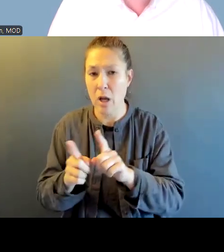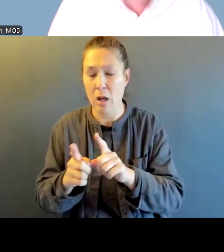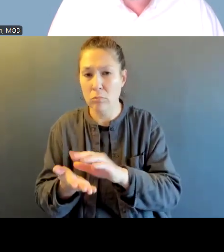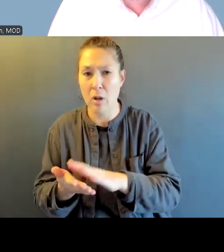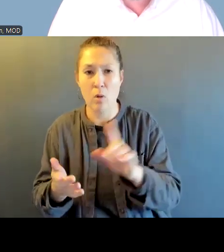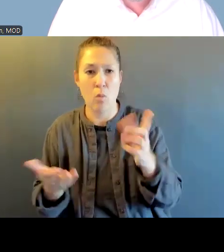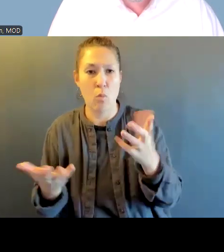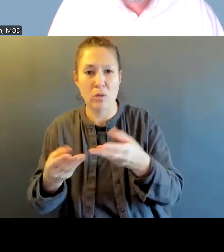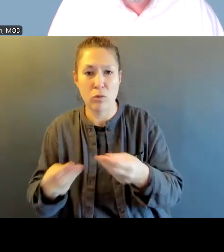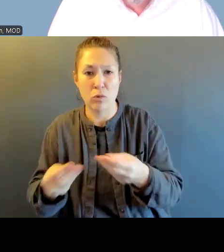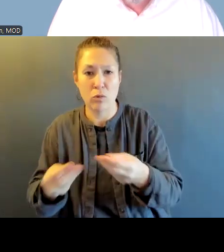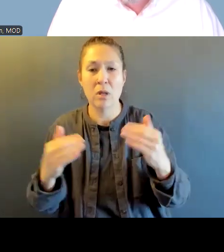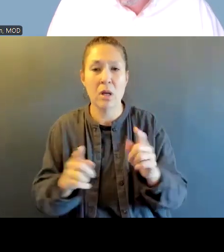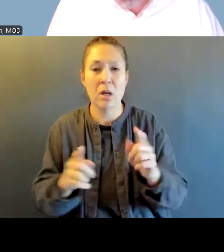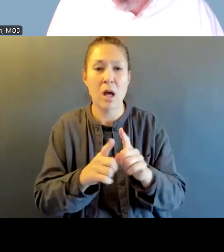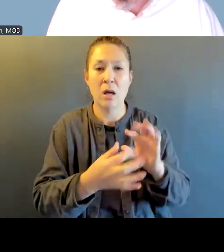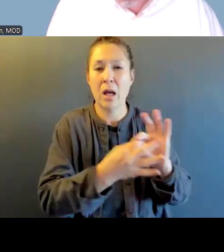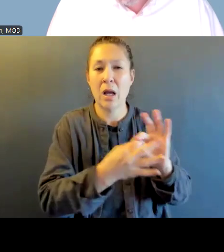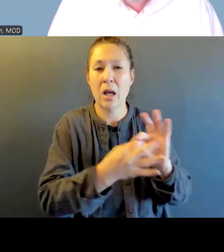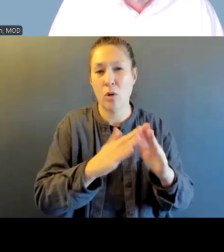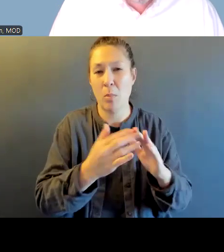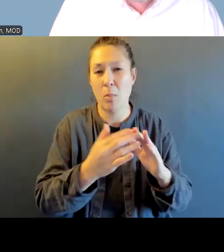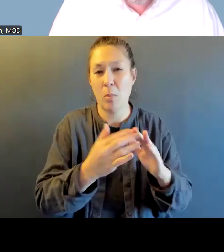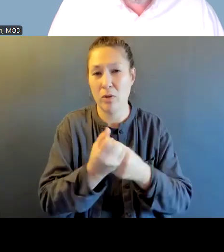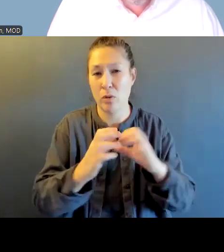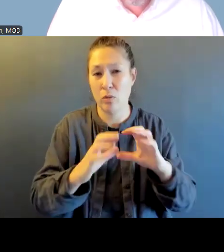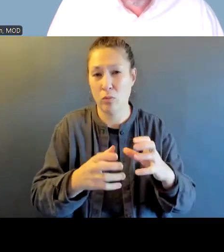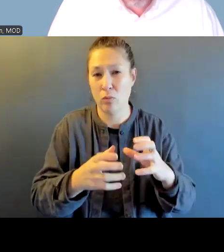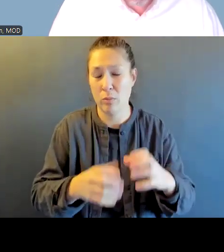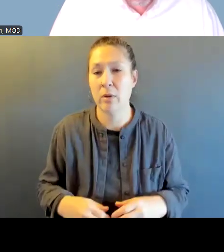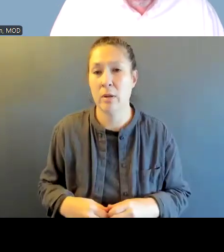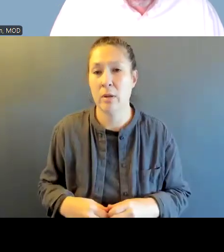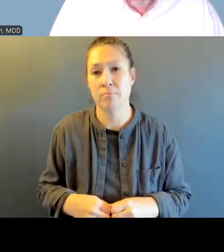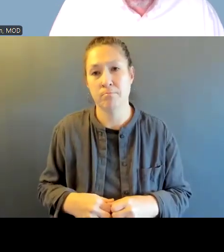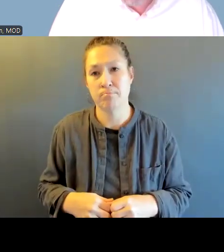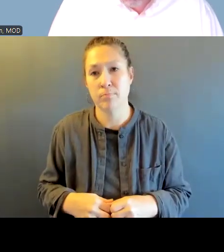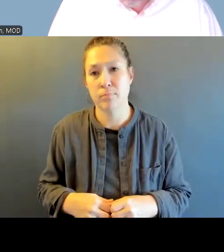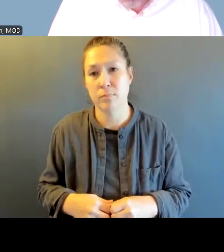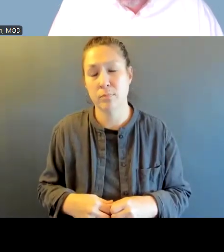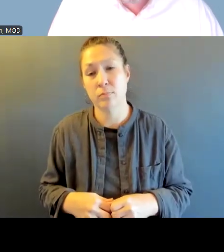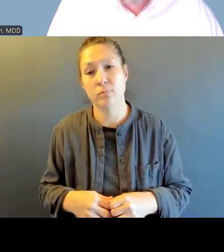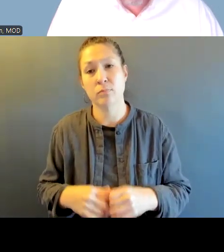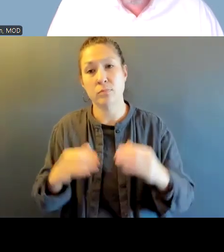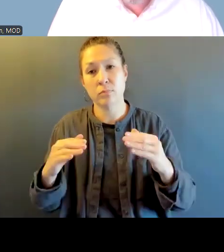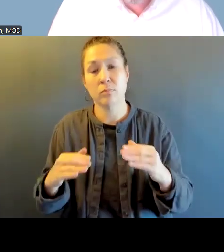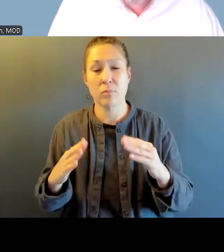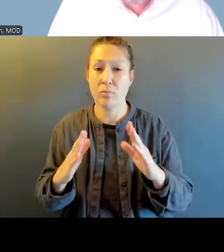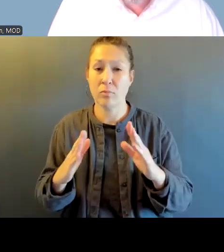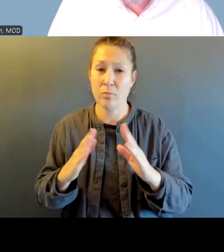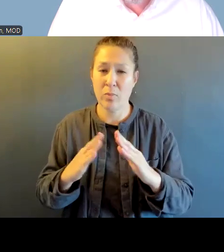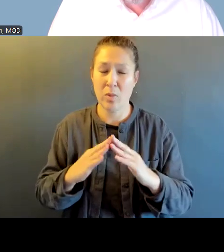groups. Through the municipal coordination, commissions should have regular meetings with department